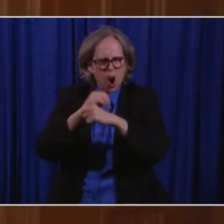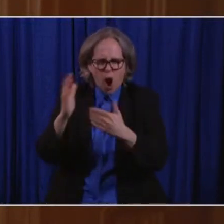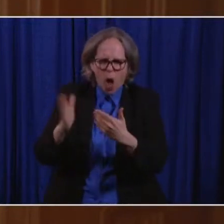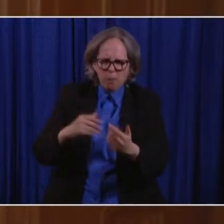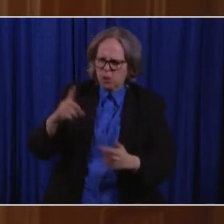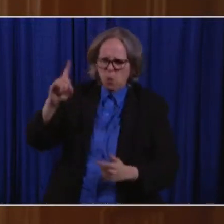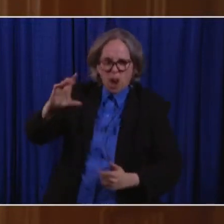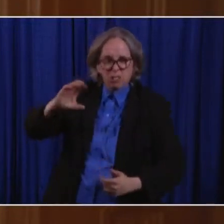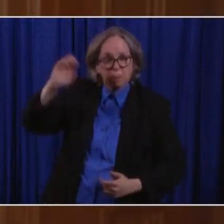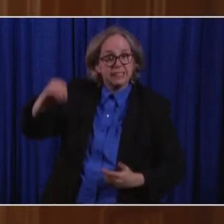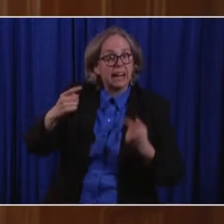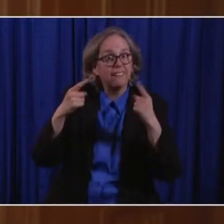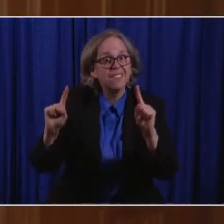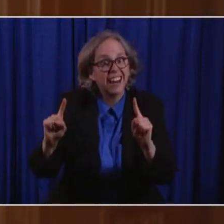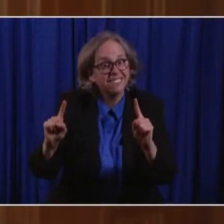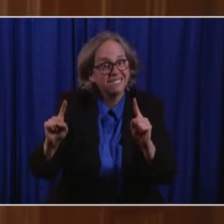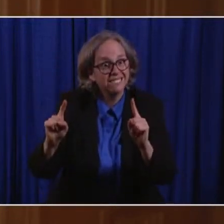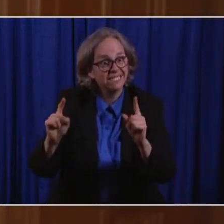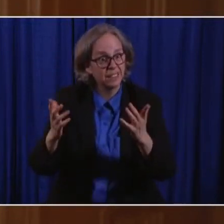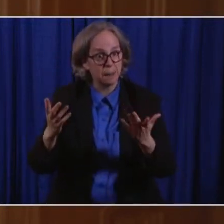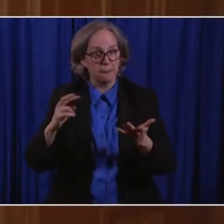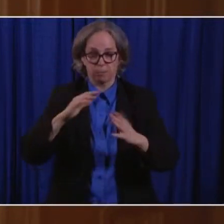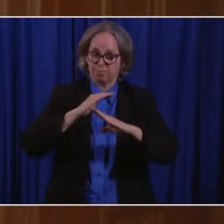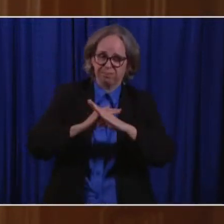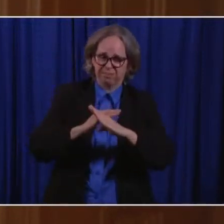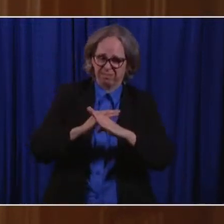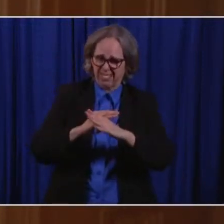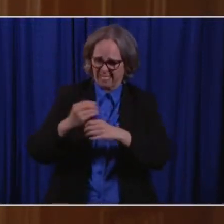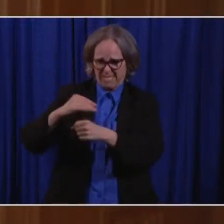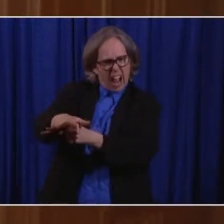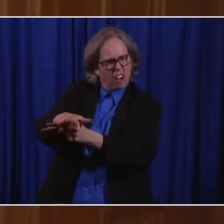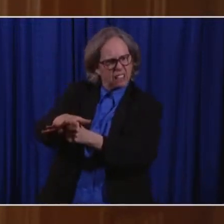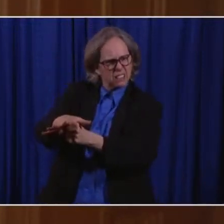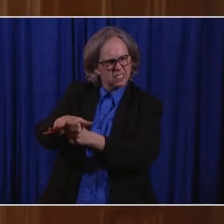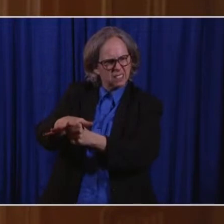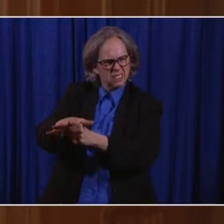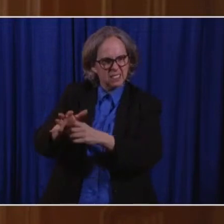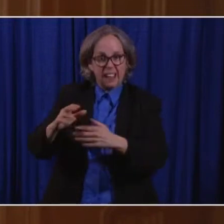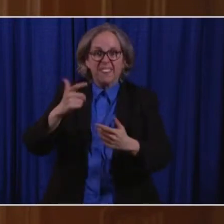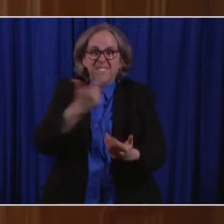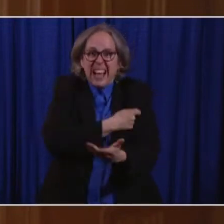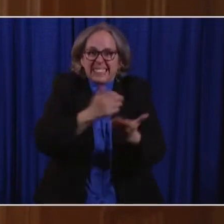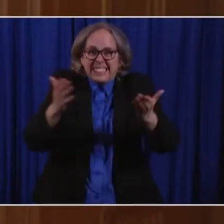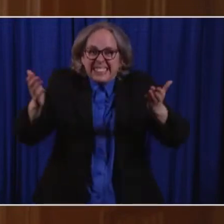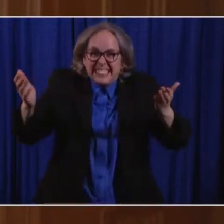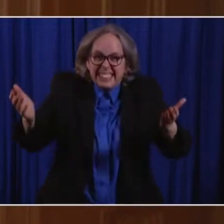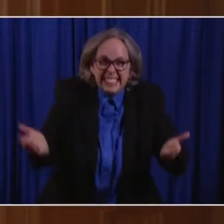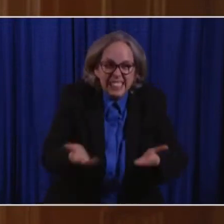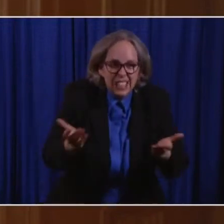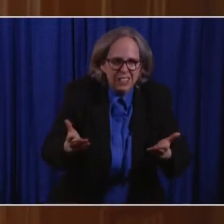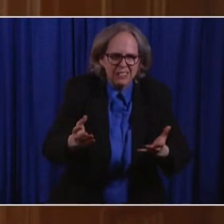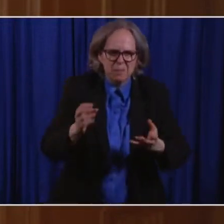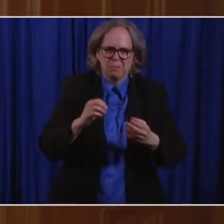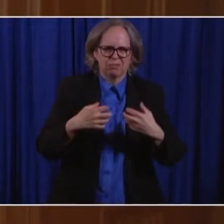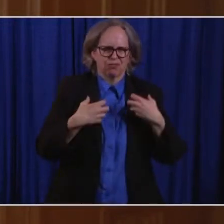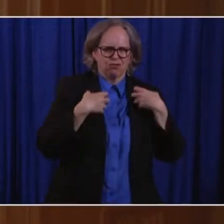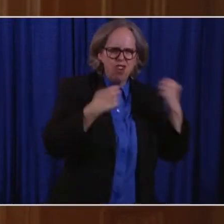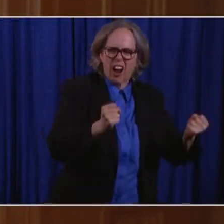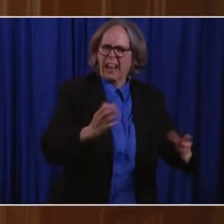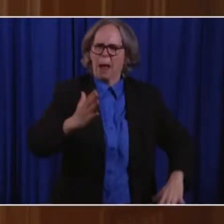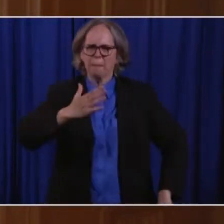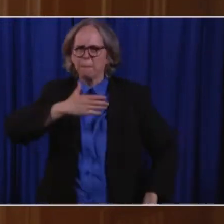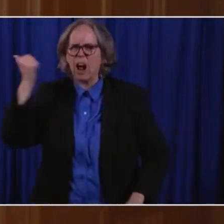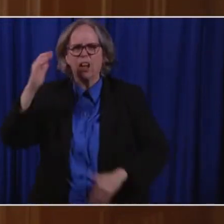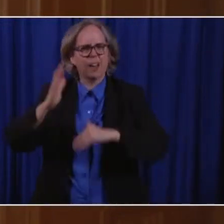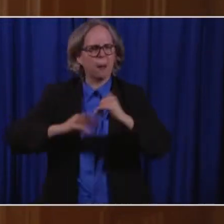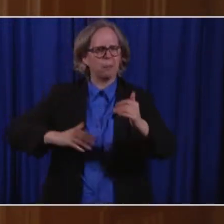virus. The vaccine is here. It's stronger and better than medical experts ever imagined.